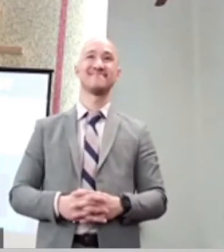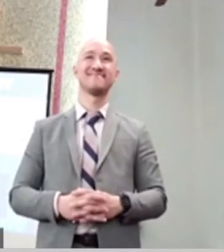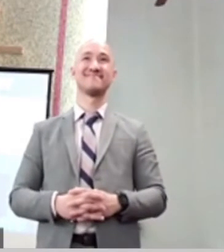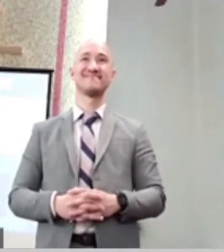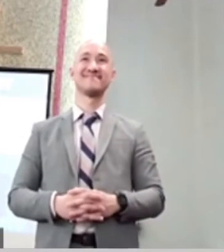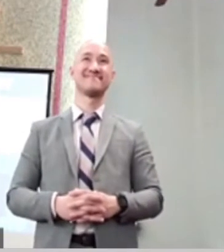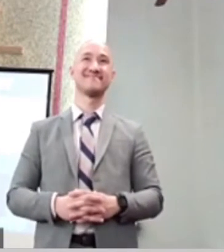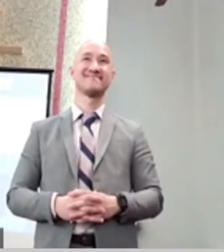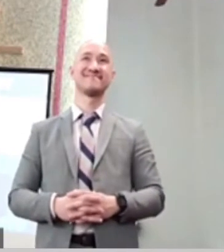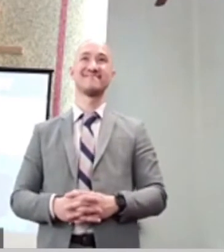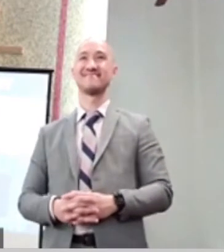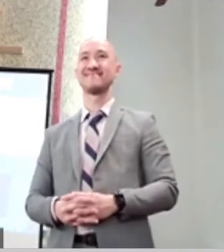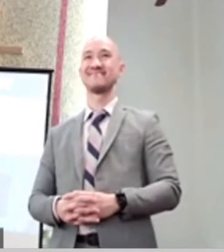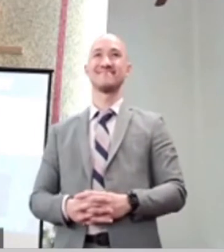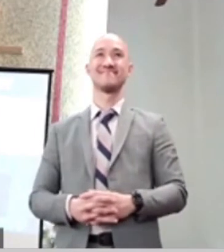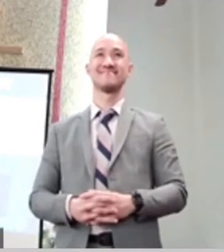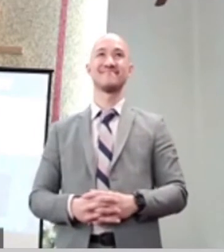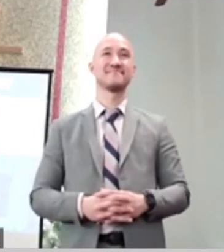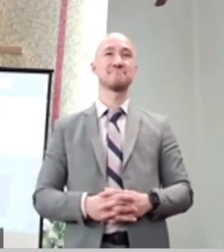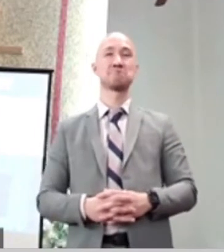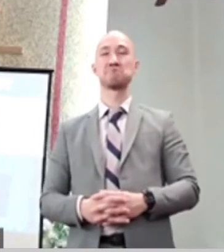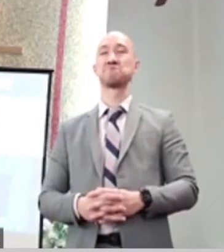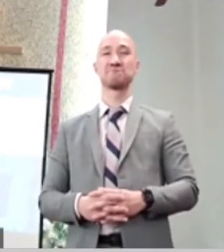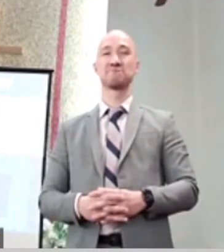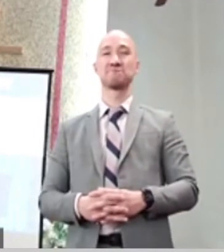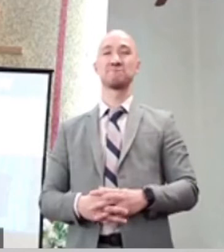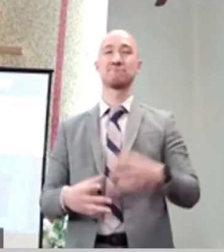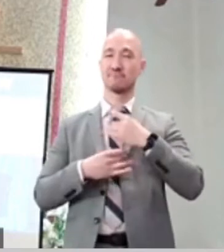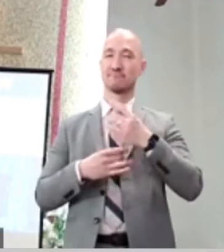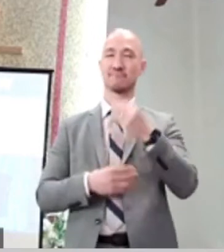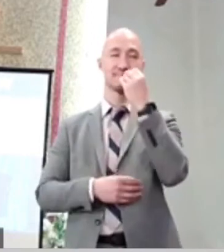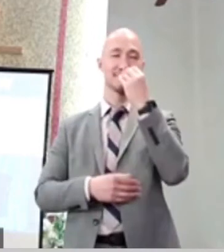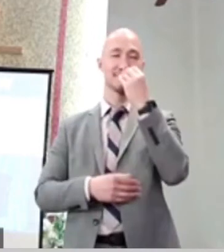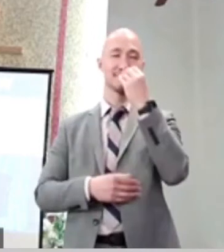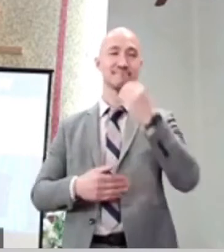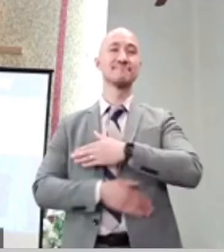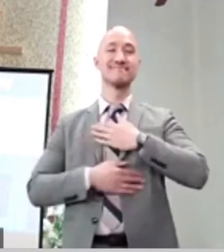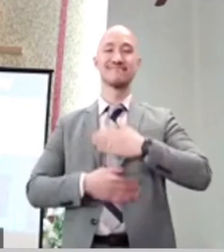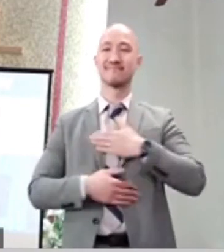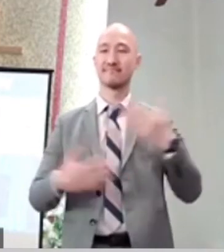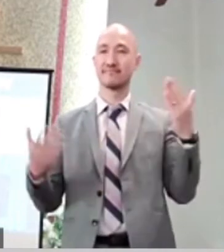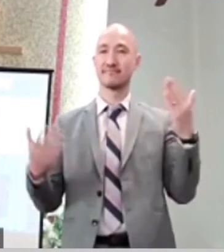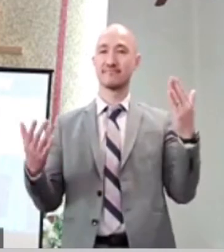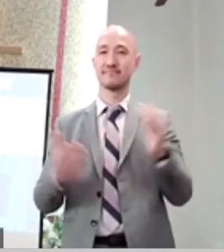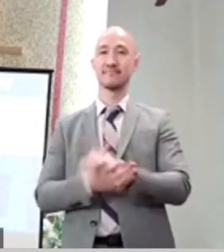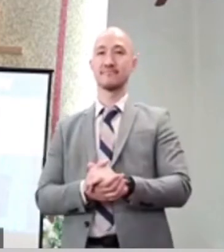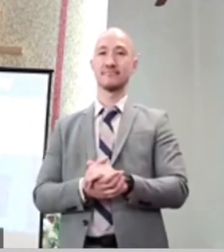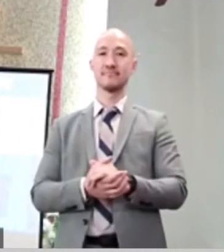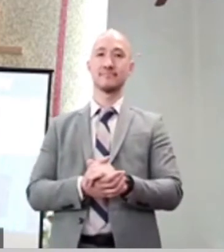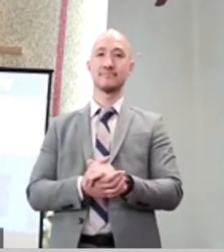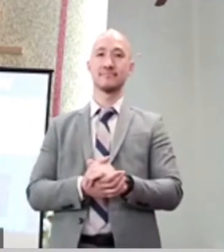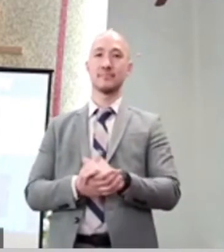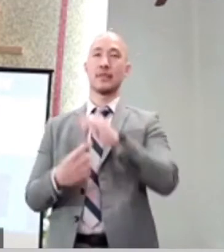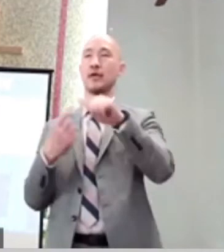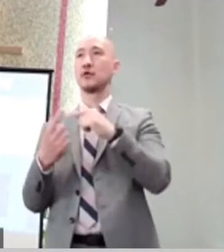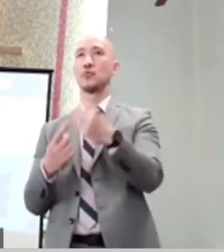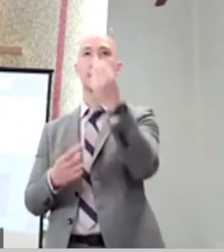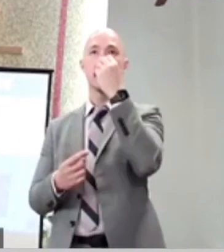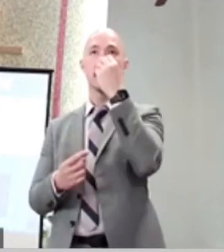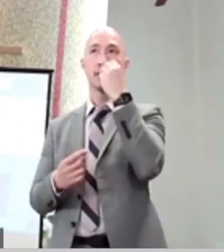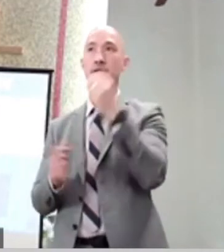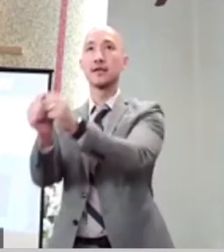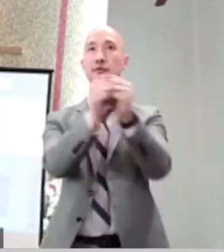don't have anything to eat. So I love to eat all these things. So that's a way, you know, and think about it. How, when we eat with somebody, when we sit down